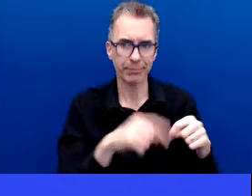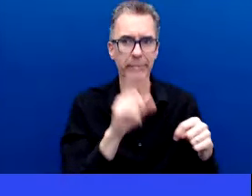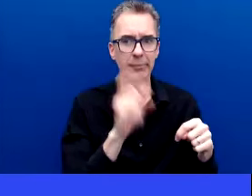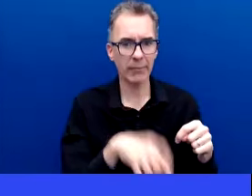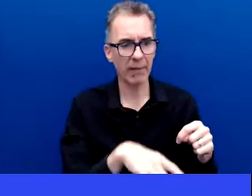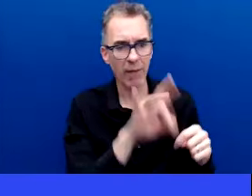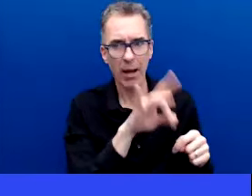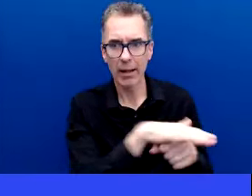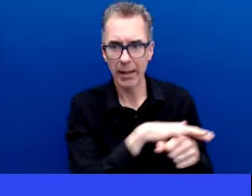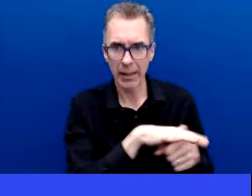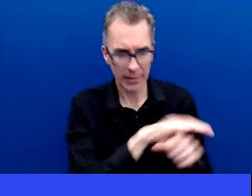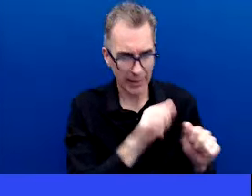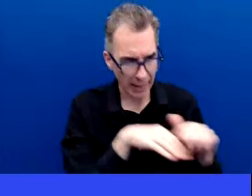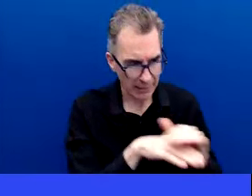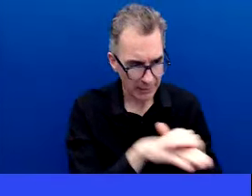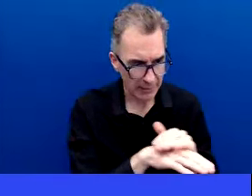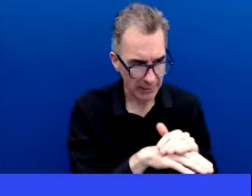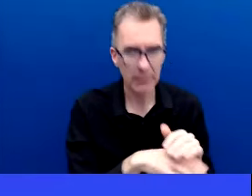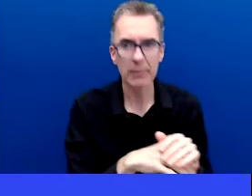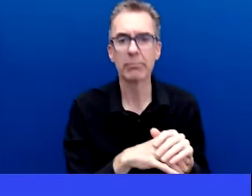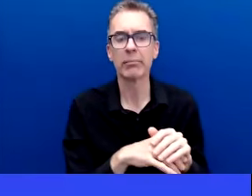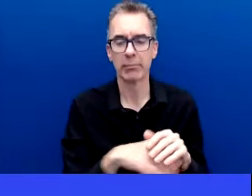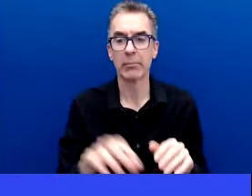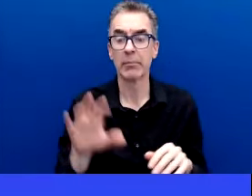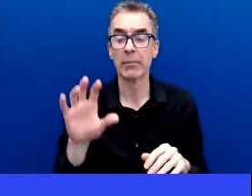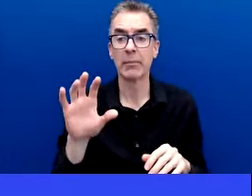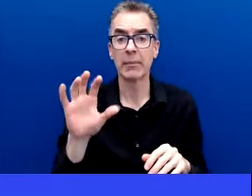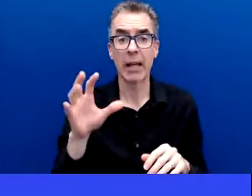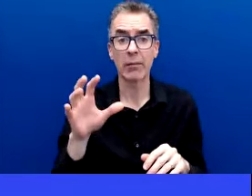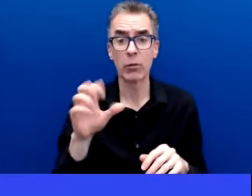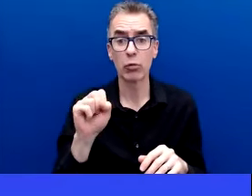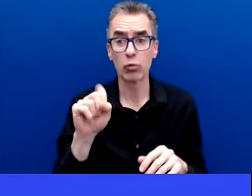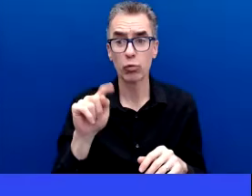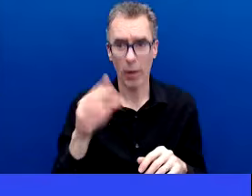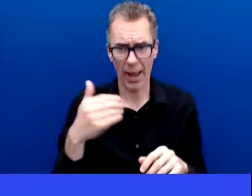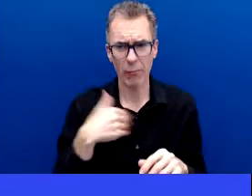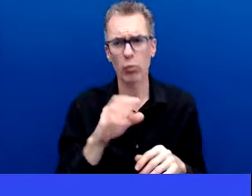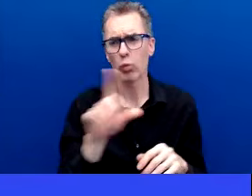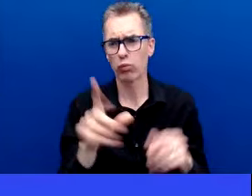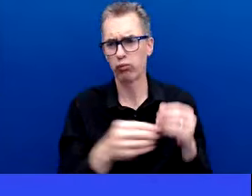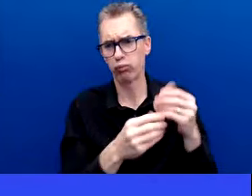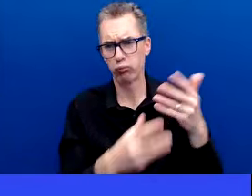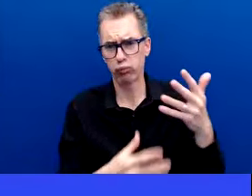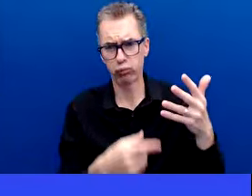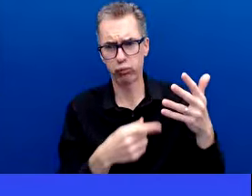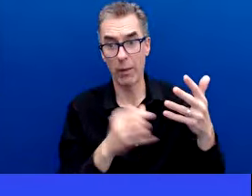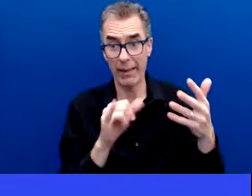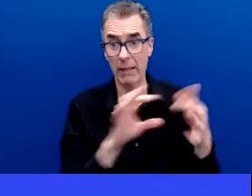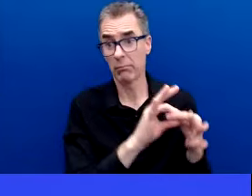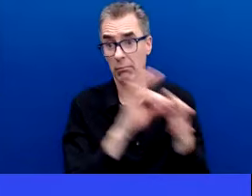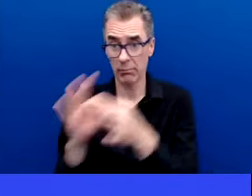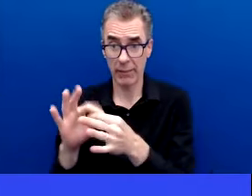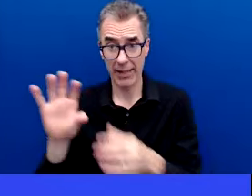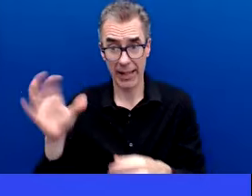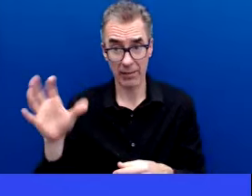to access. Canvas Studio offers a lot of tools, and it's connected directly to Canvas, right?